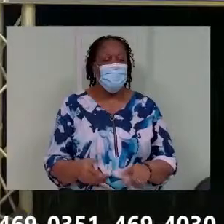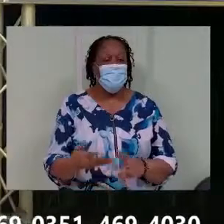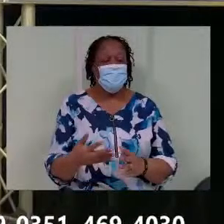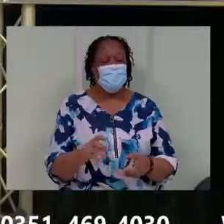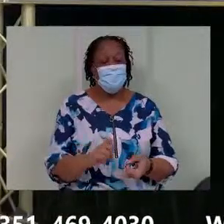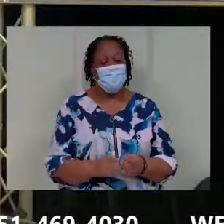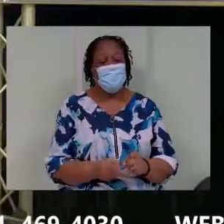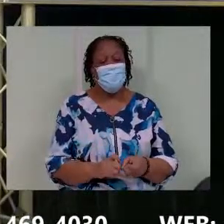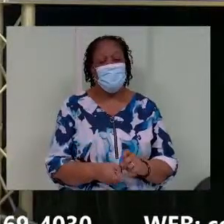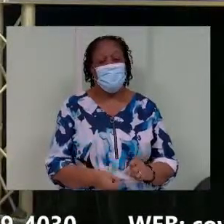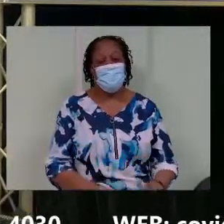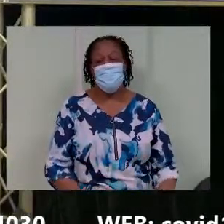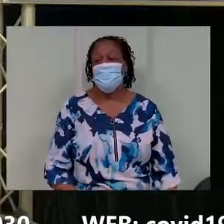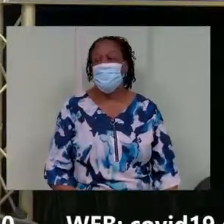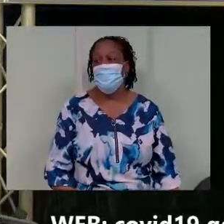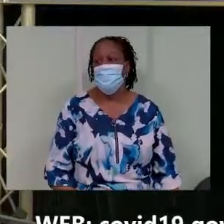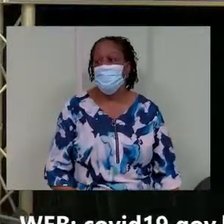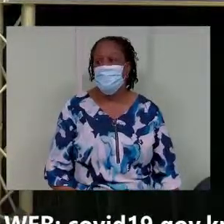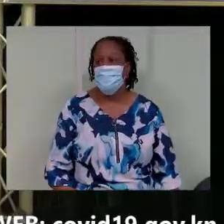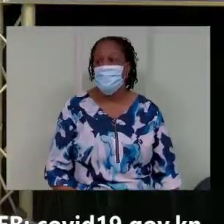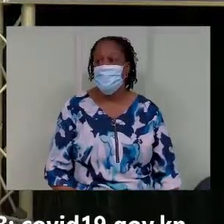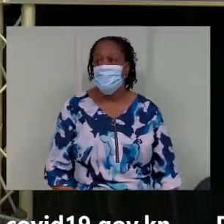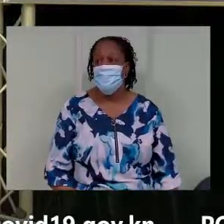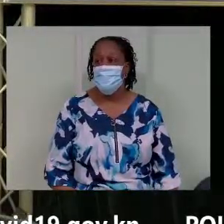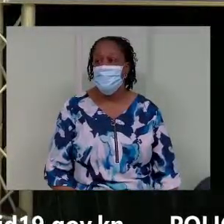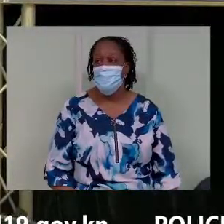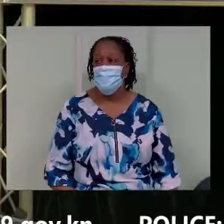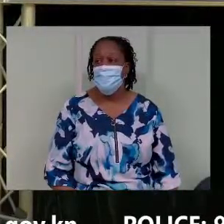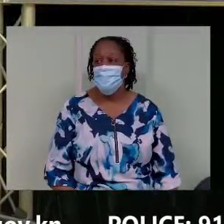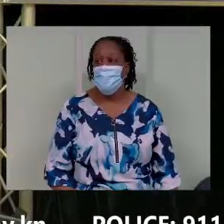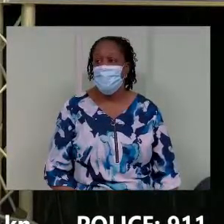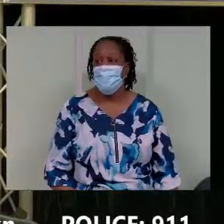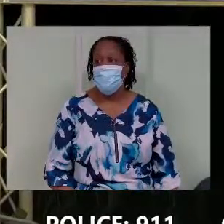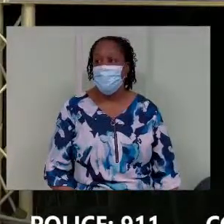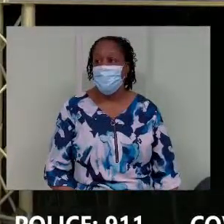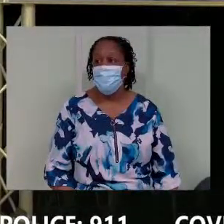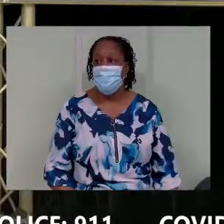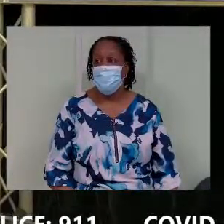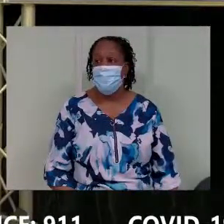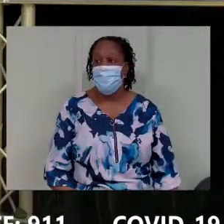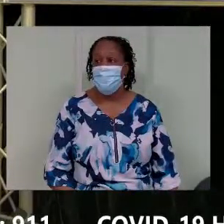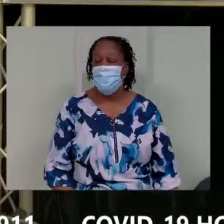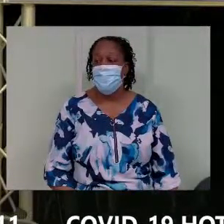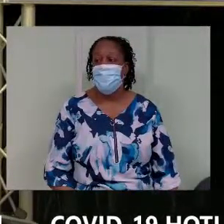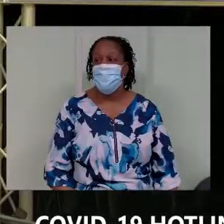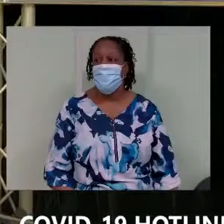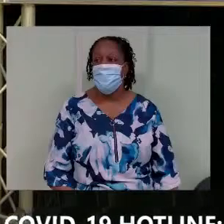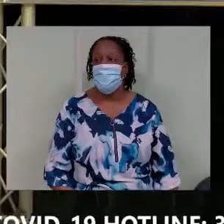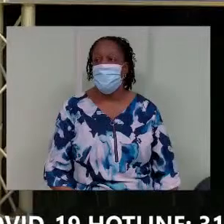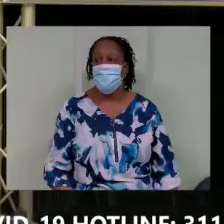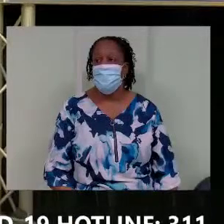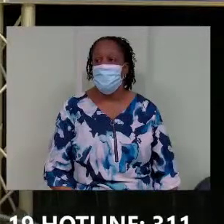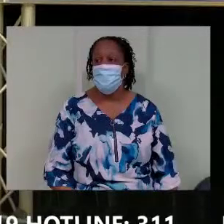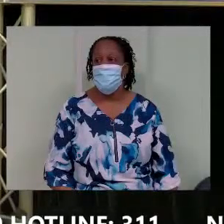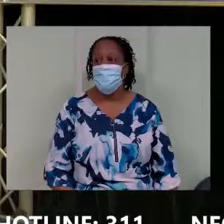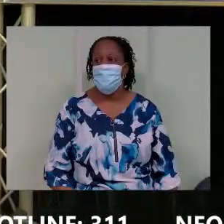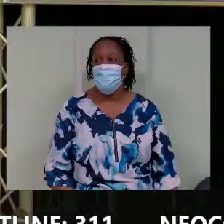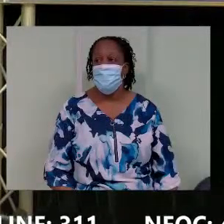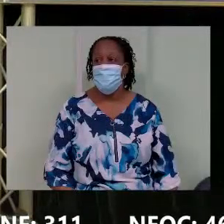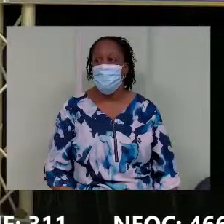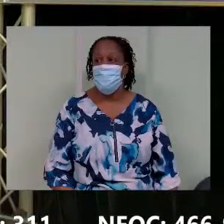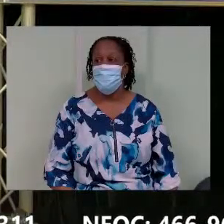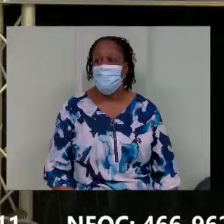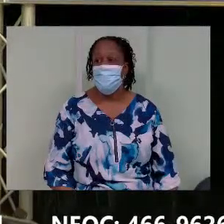customs area. And then when you would have left the airport, the inbound passenger will have to travel